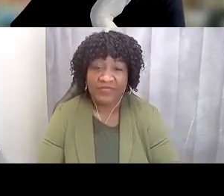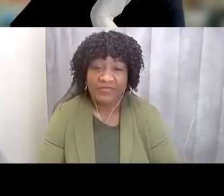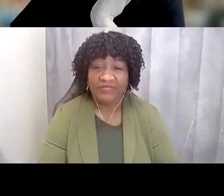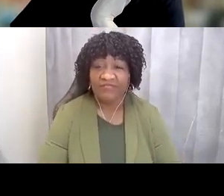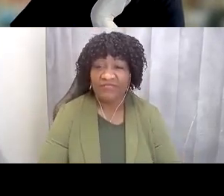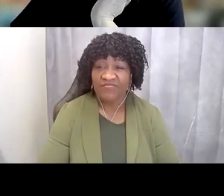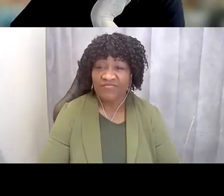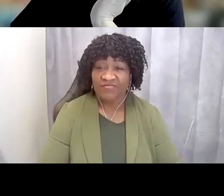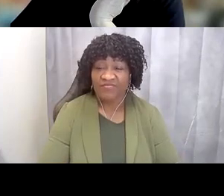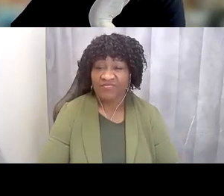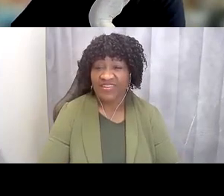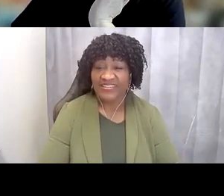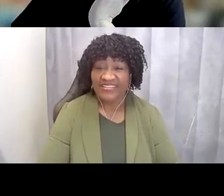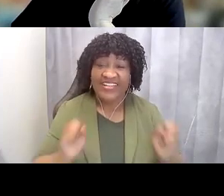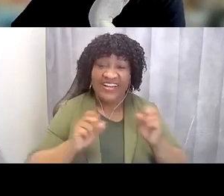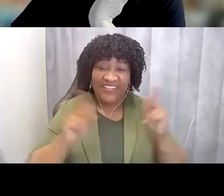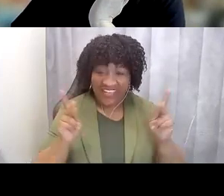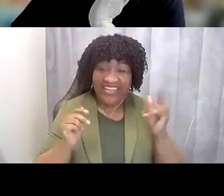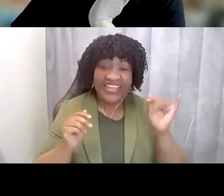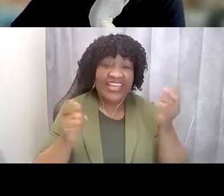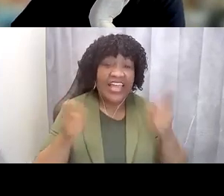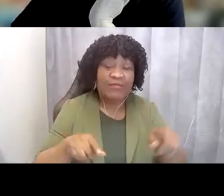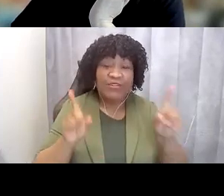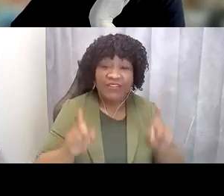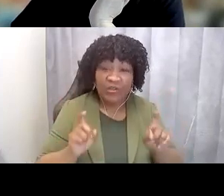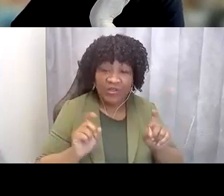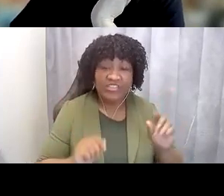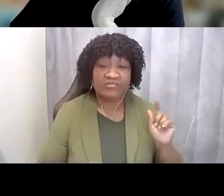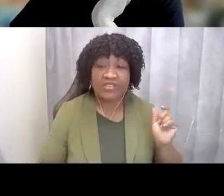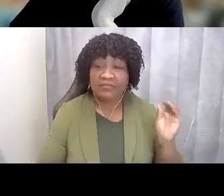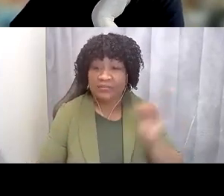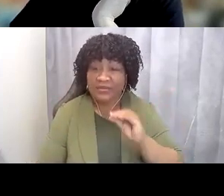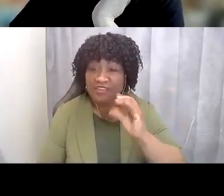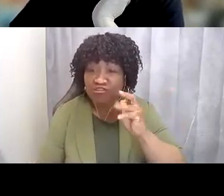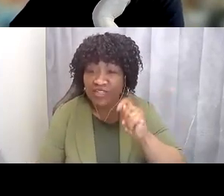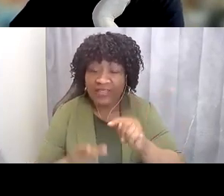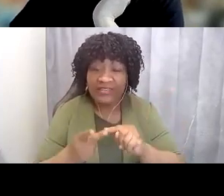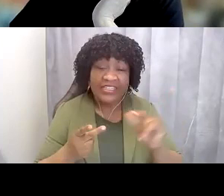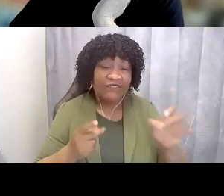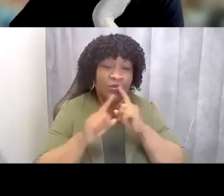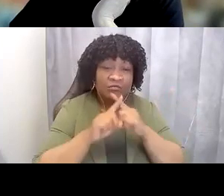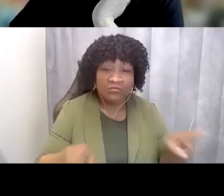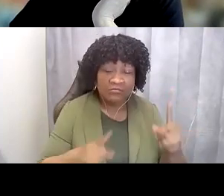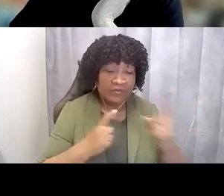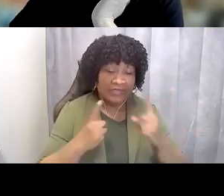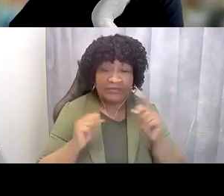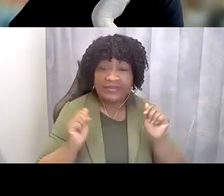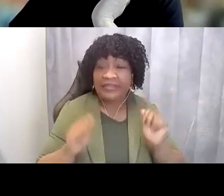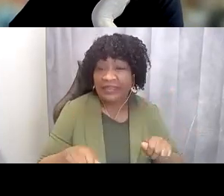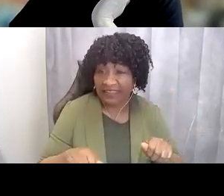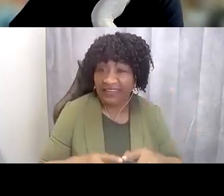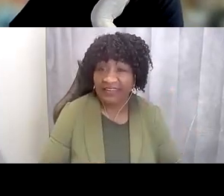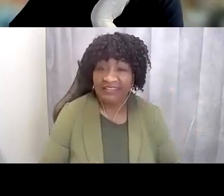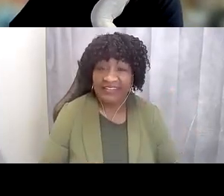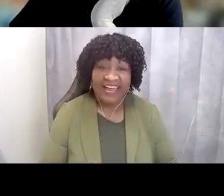All right, you can please put them in the chat or unmute and ask me. I do want to show you, I never have